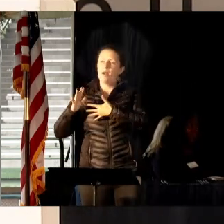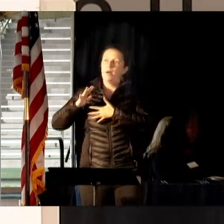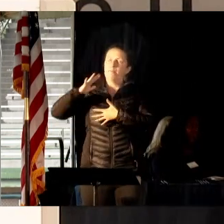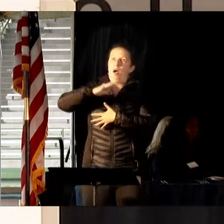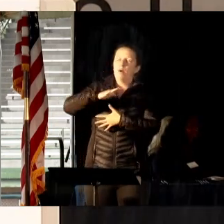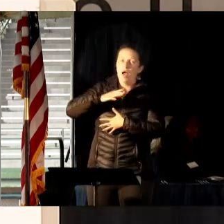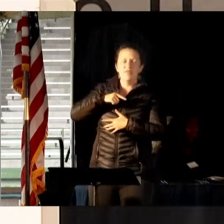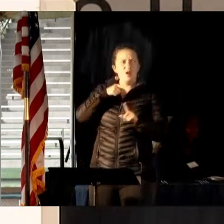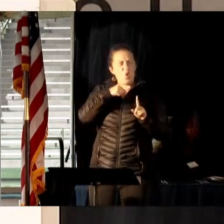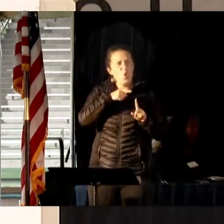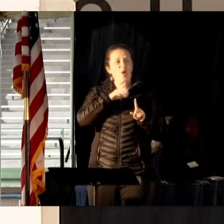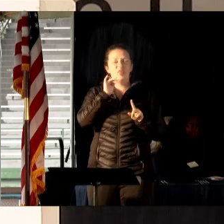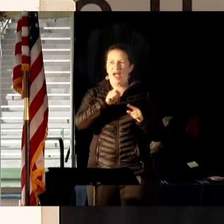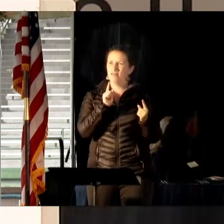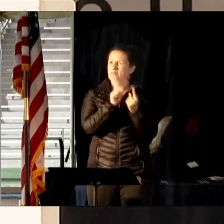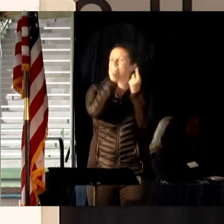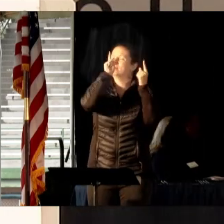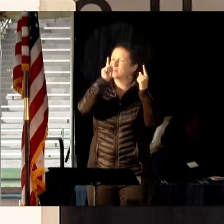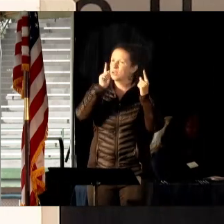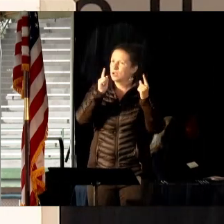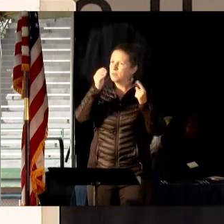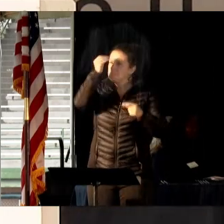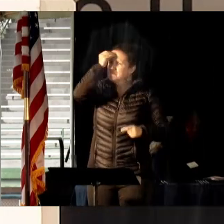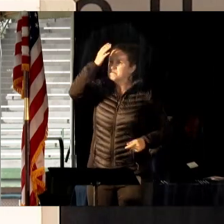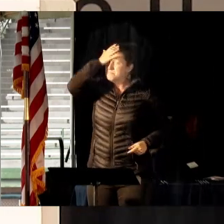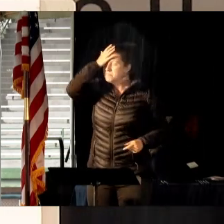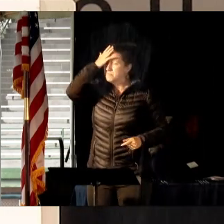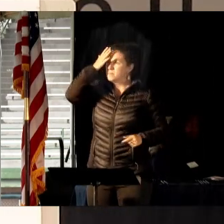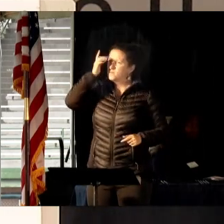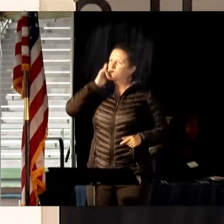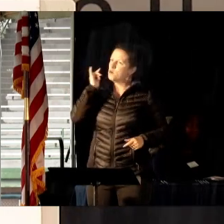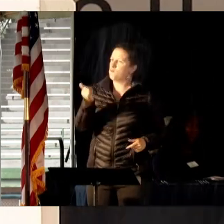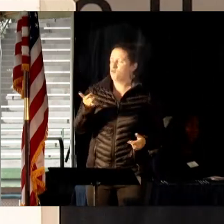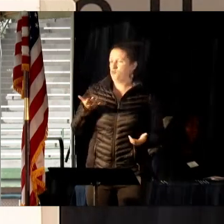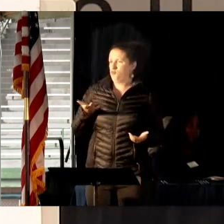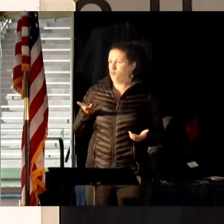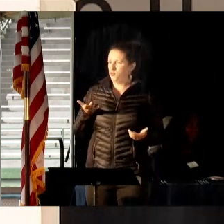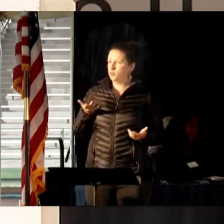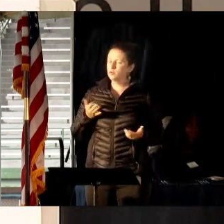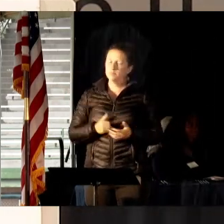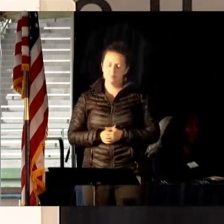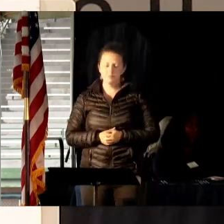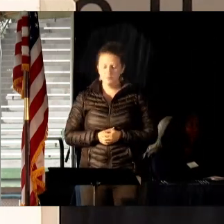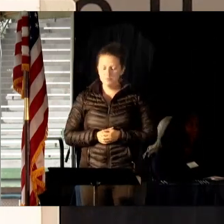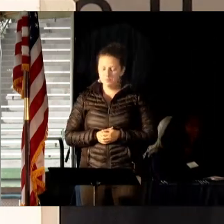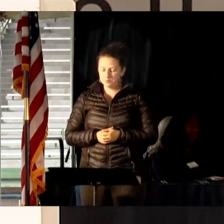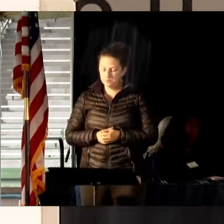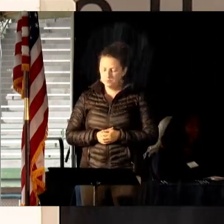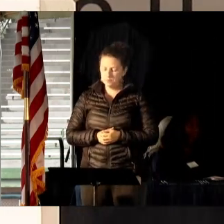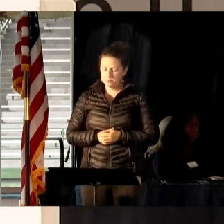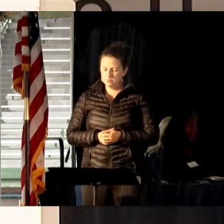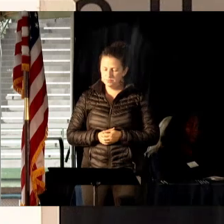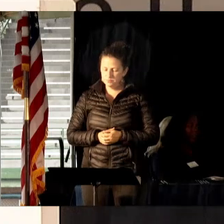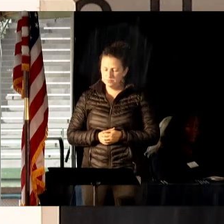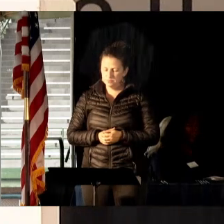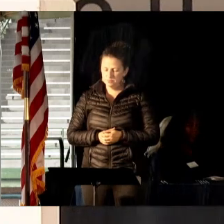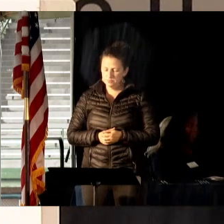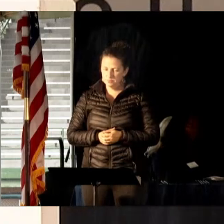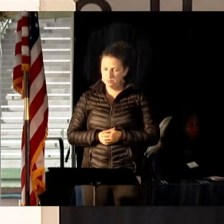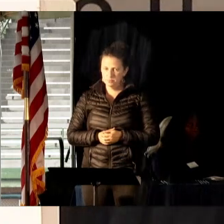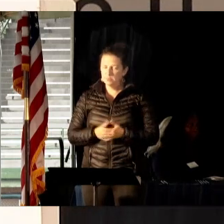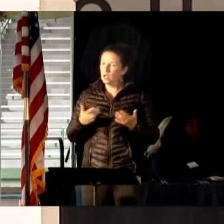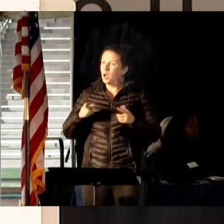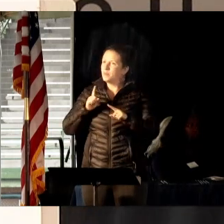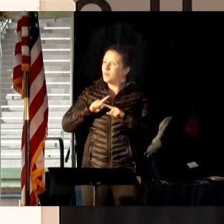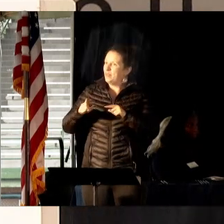us, something that our future generations can build off of. But this train of thought can't exactly be credited completely to